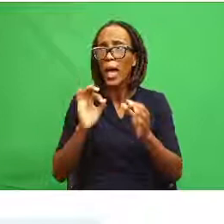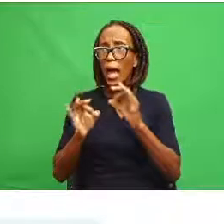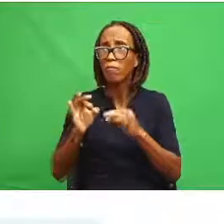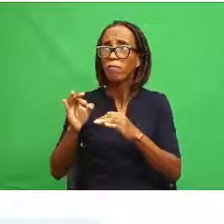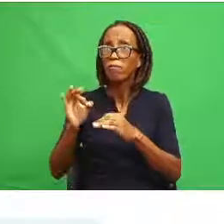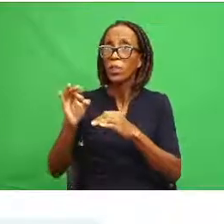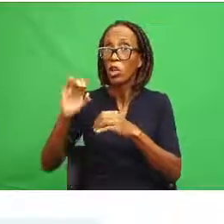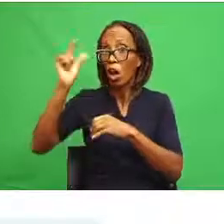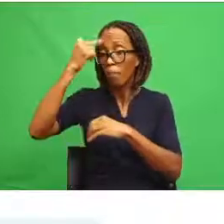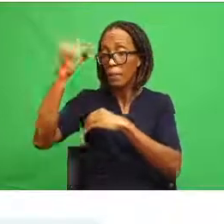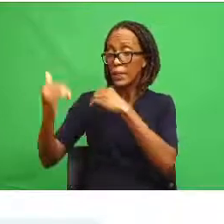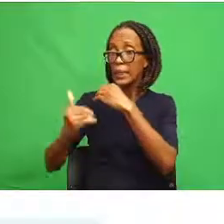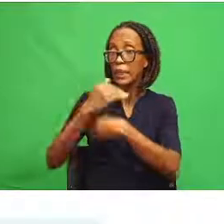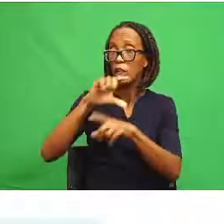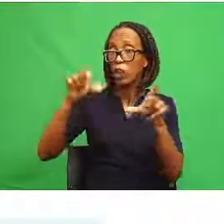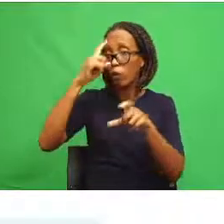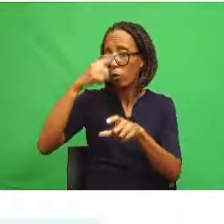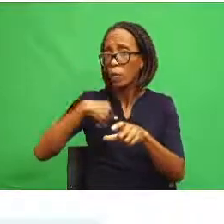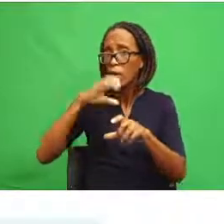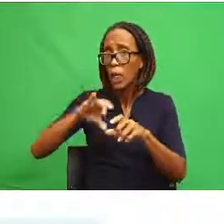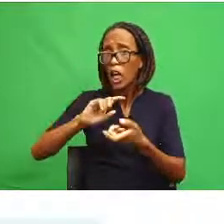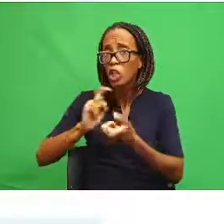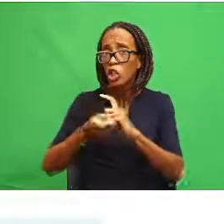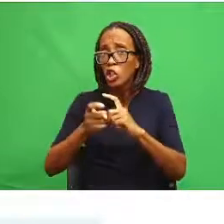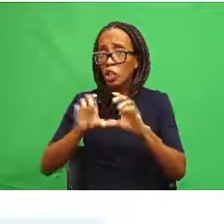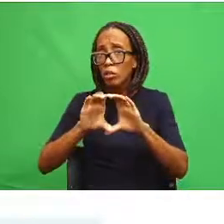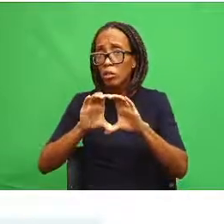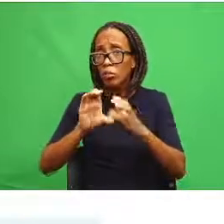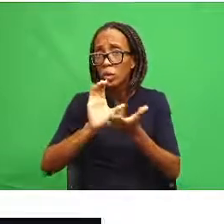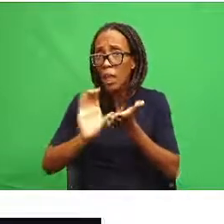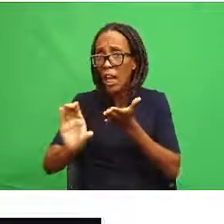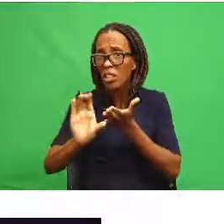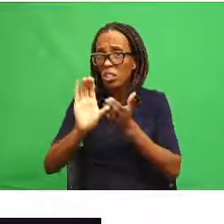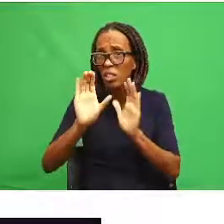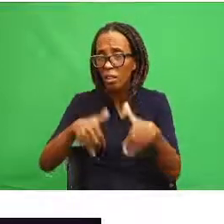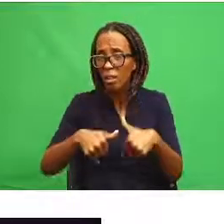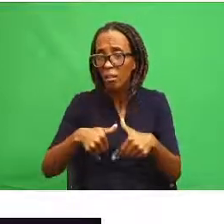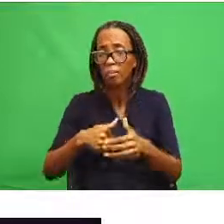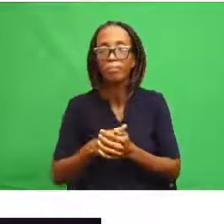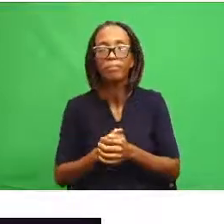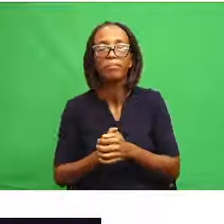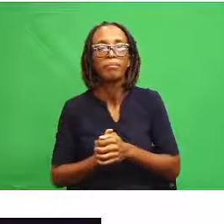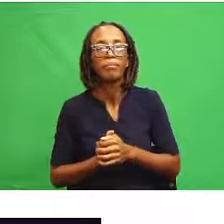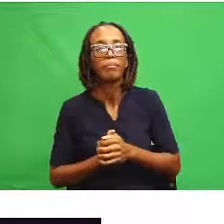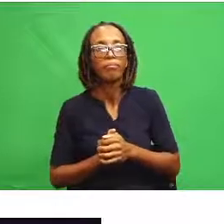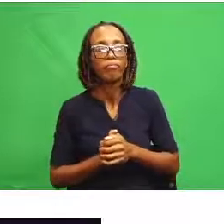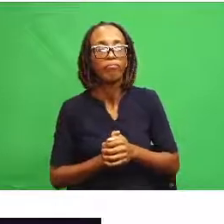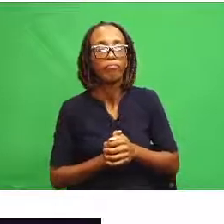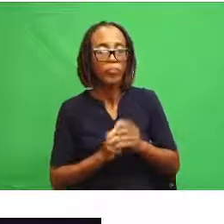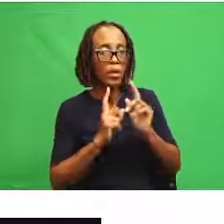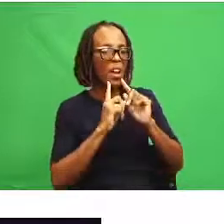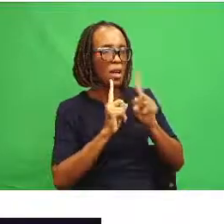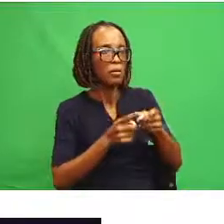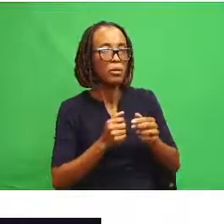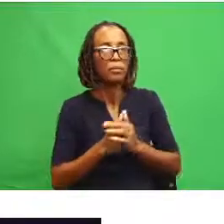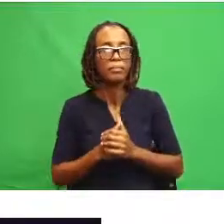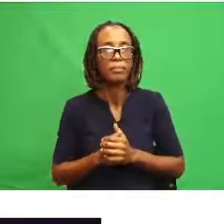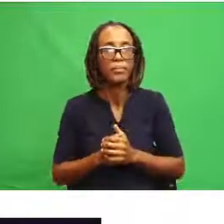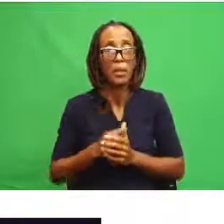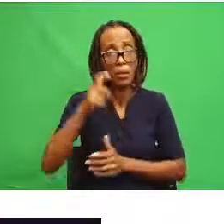way, can it be cashed? Can it be stopped? Right. So the pension